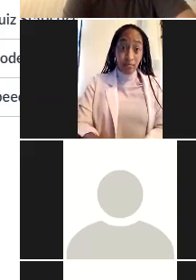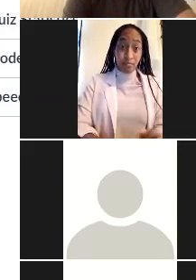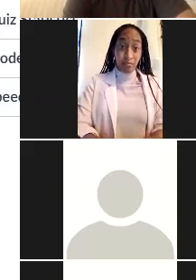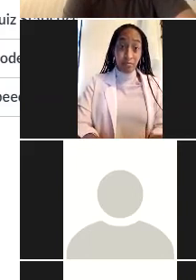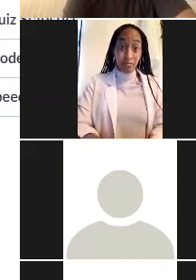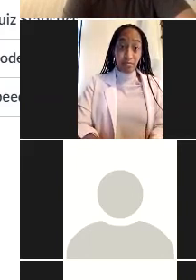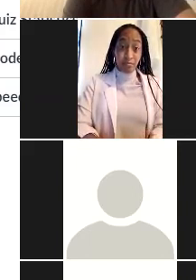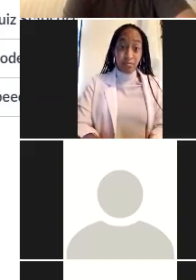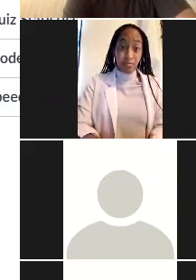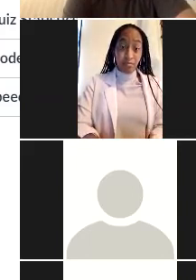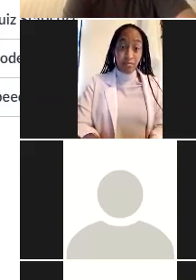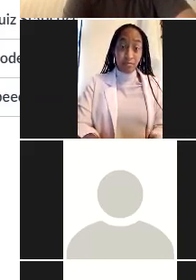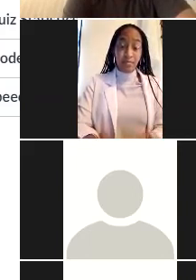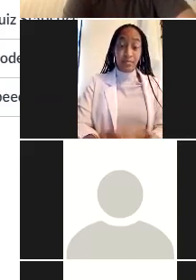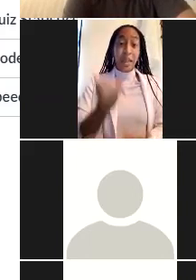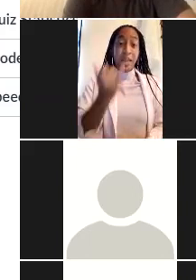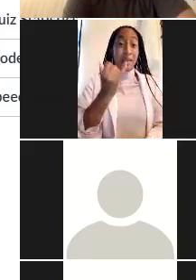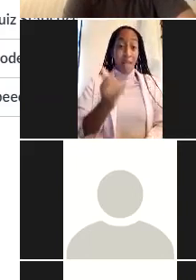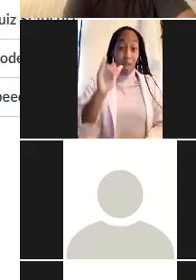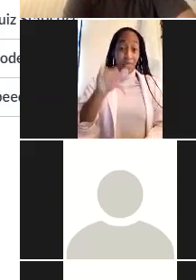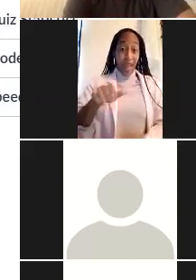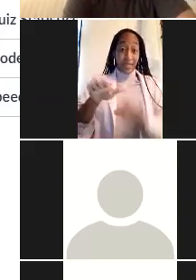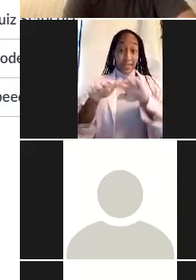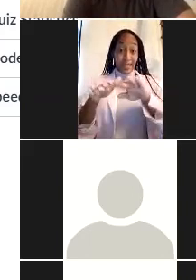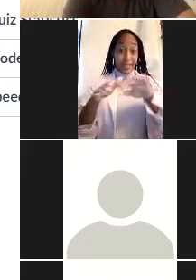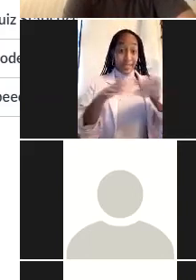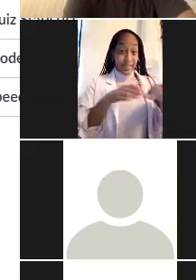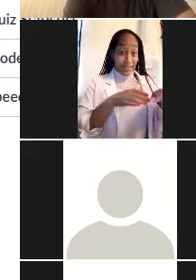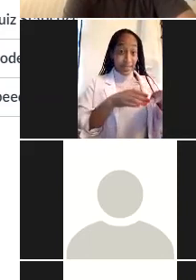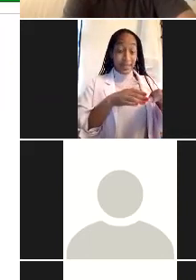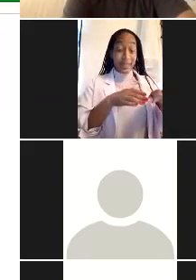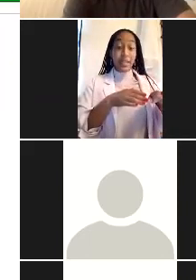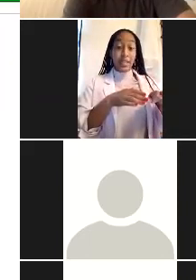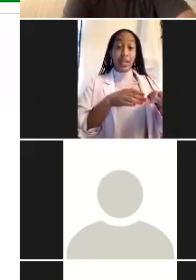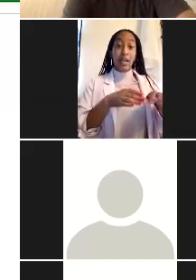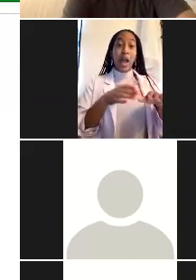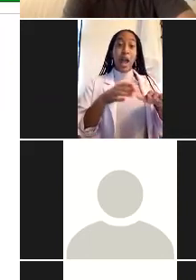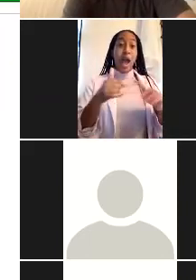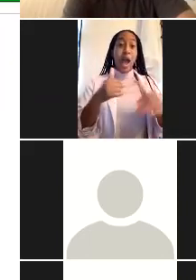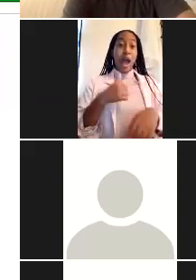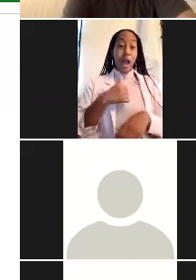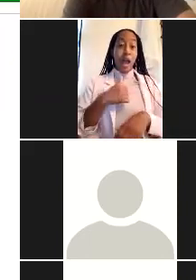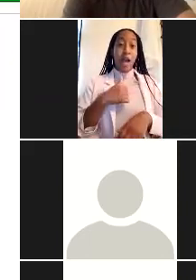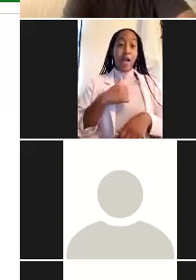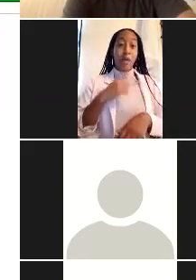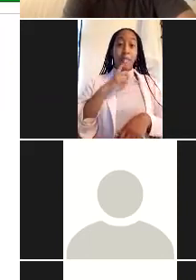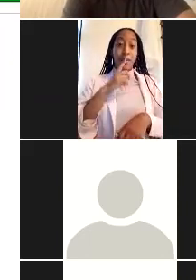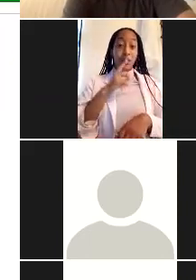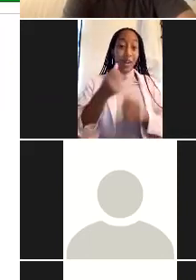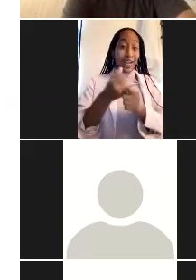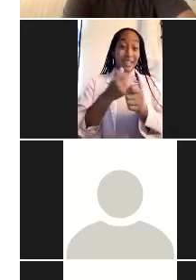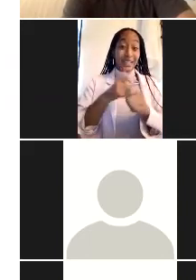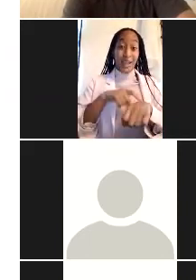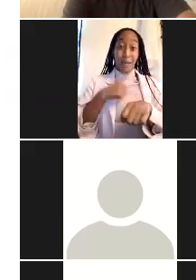All right. So now that's out the way again. I think I've covered it in each class period now. So